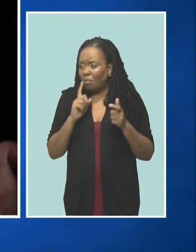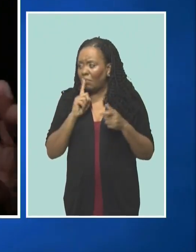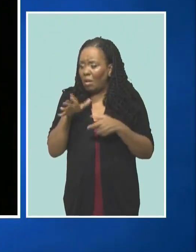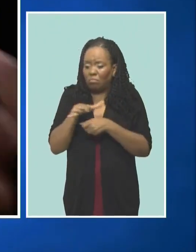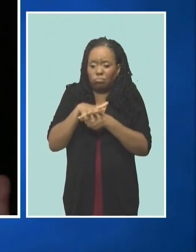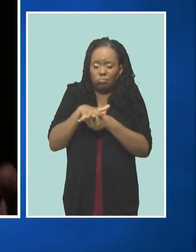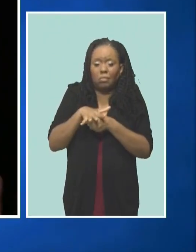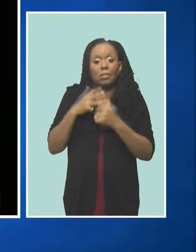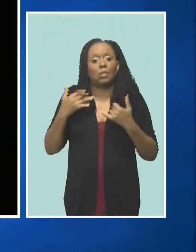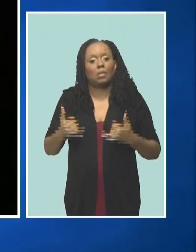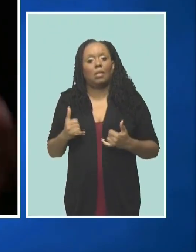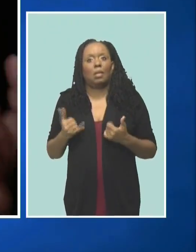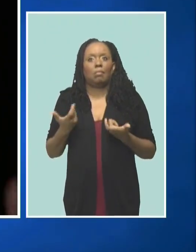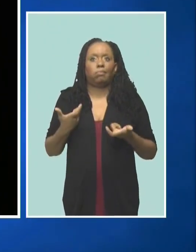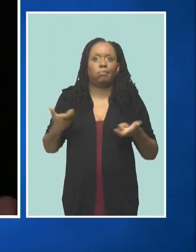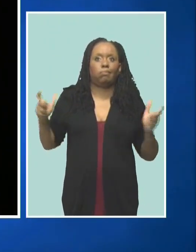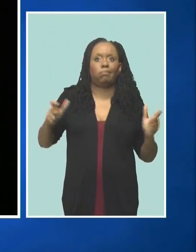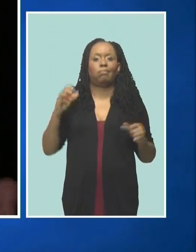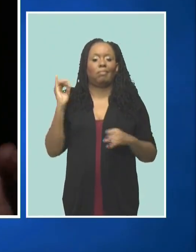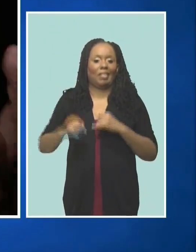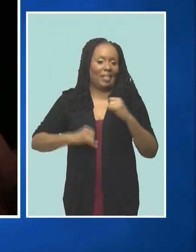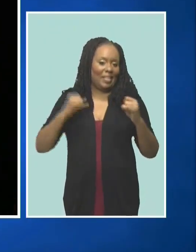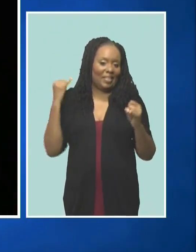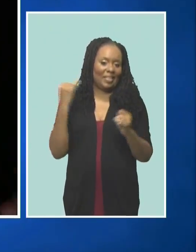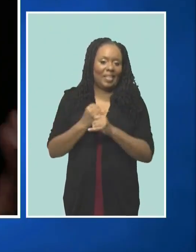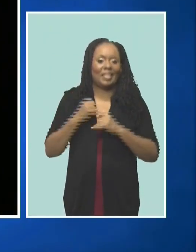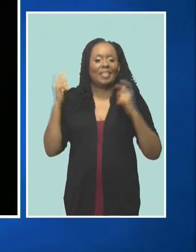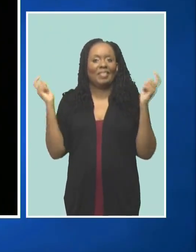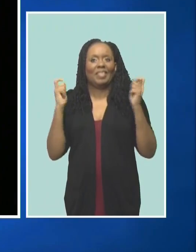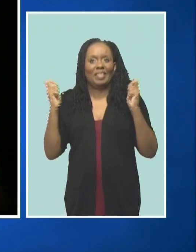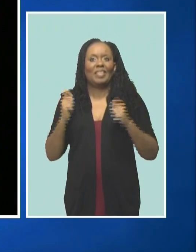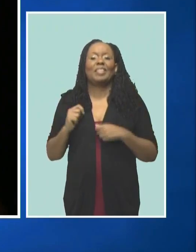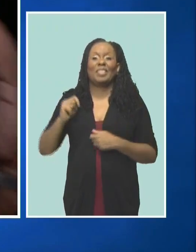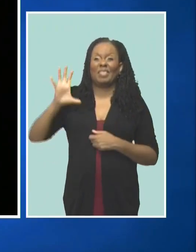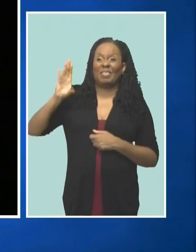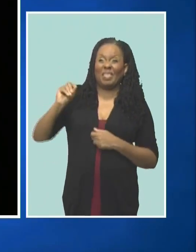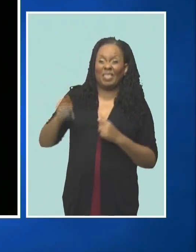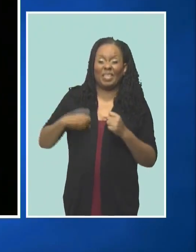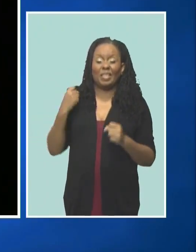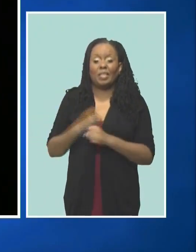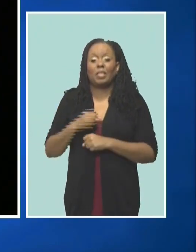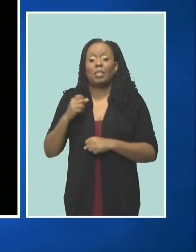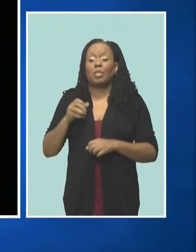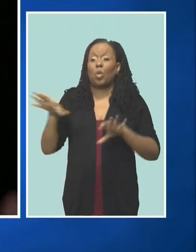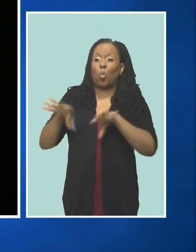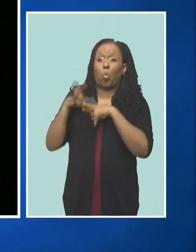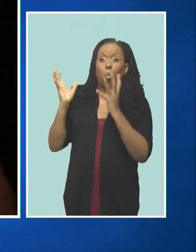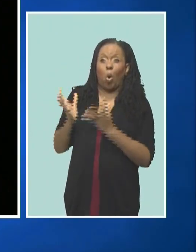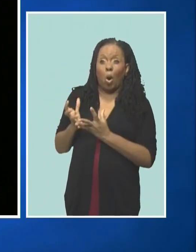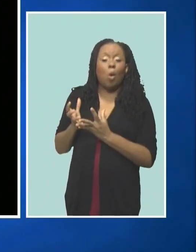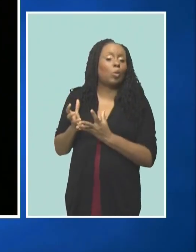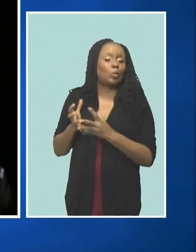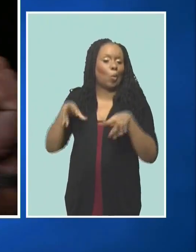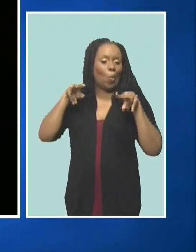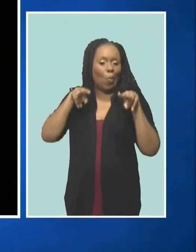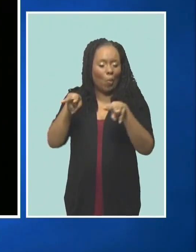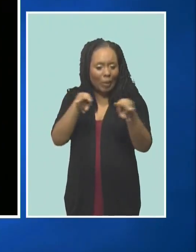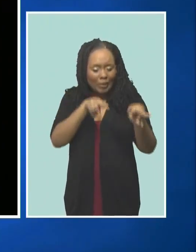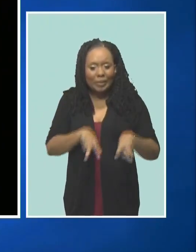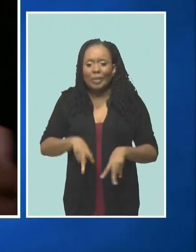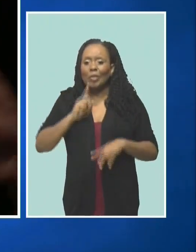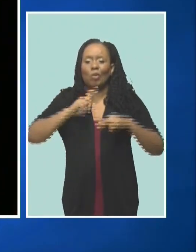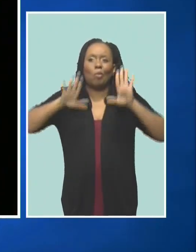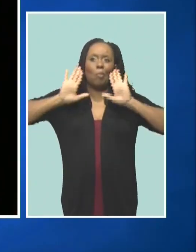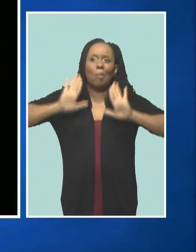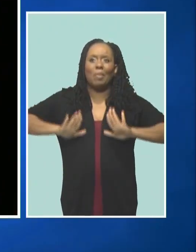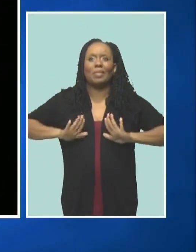local thing. Now crop over has become an international festival. 50 years, the whole world is watching, and crop over is